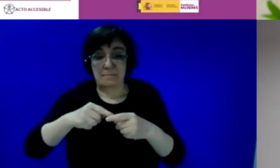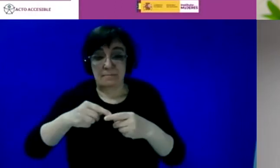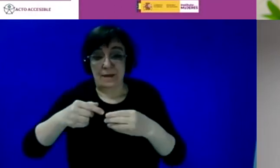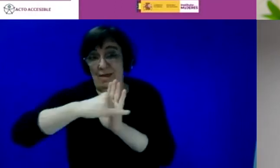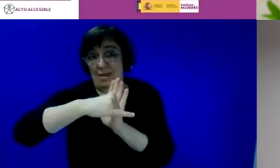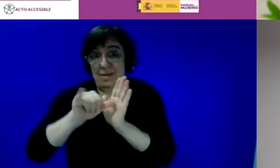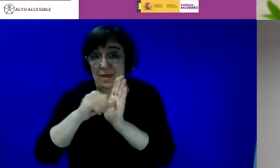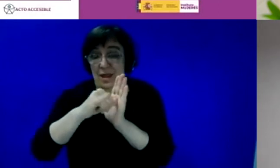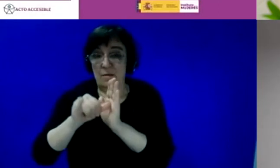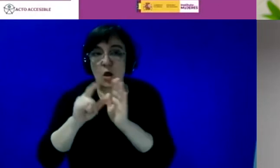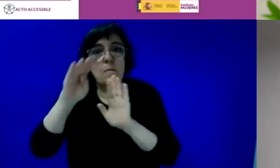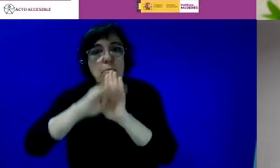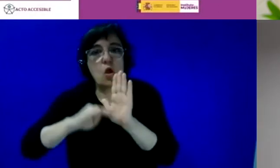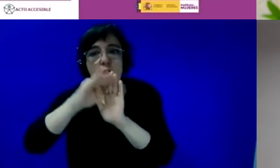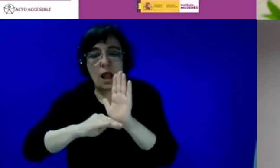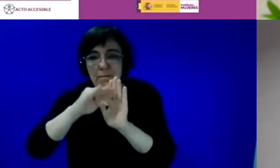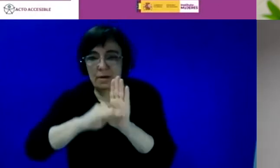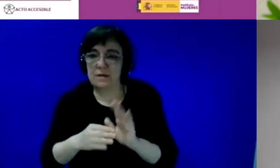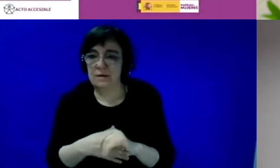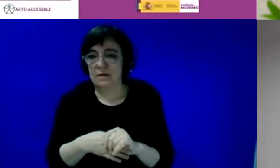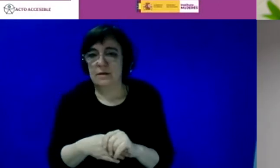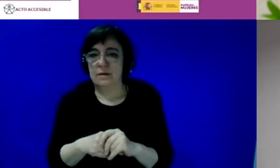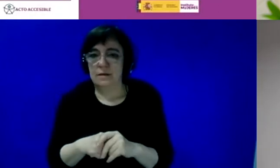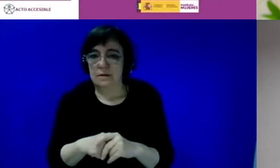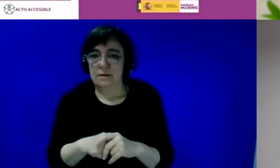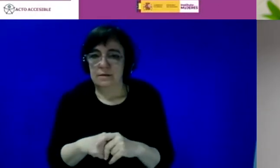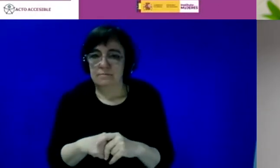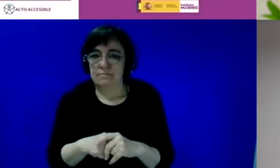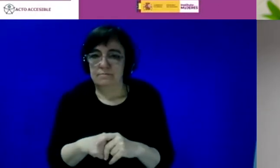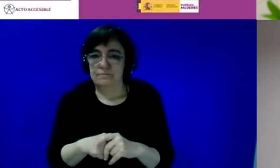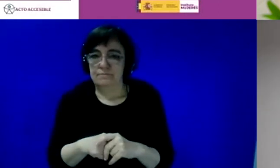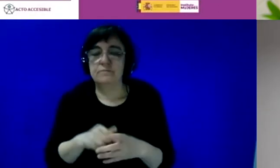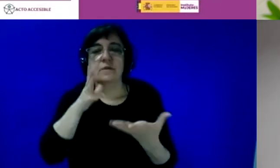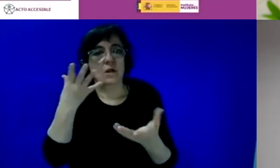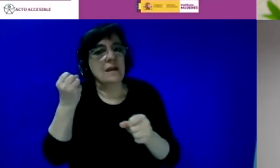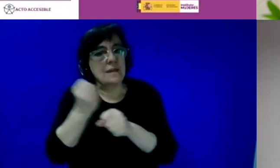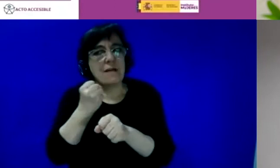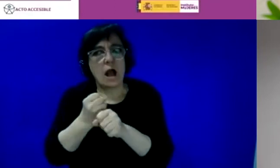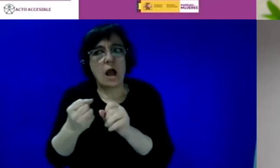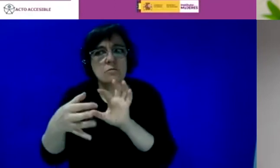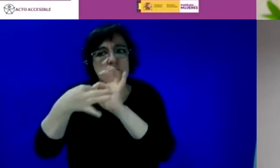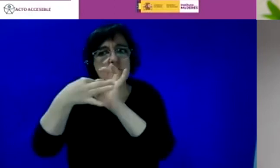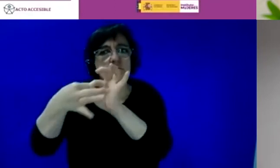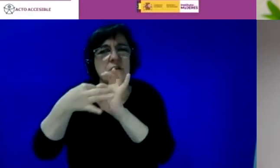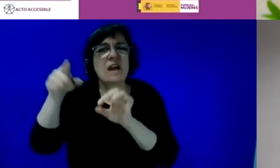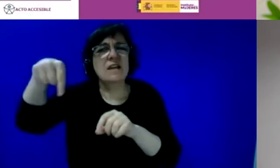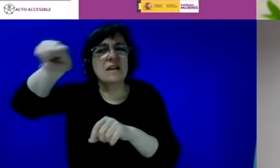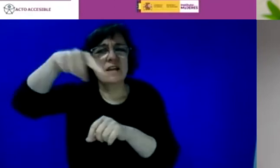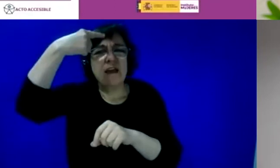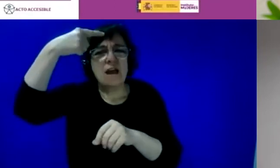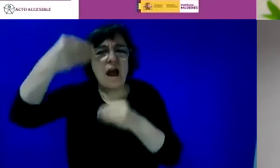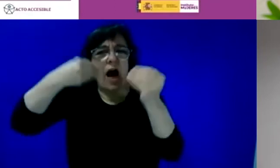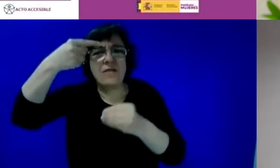programs we've been working with them to understand what they're doing and to help channel support to them. So